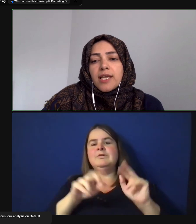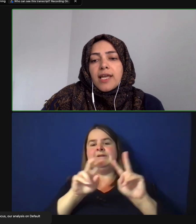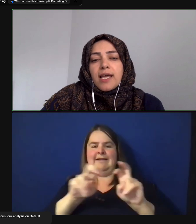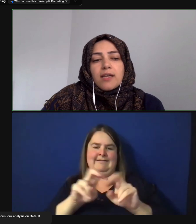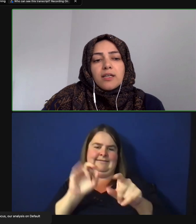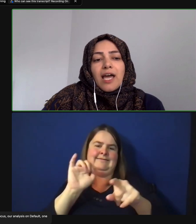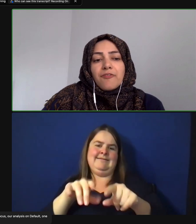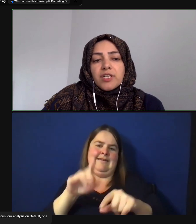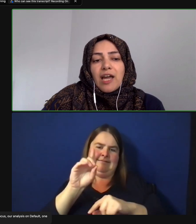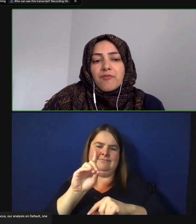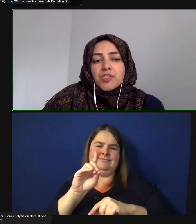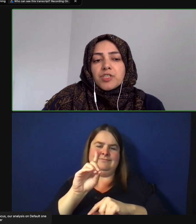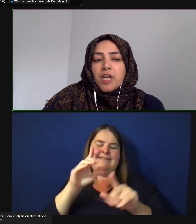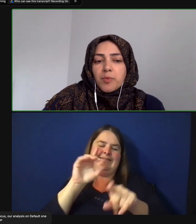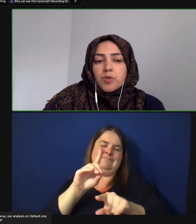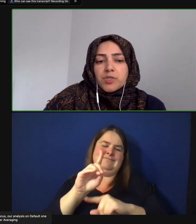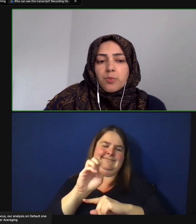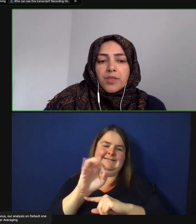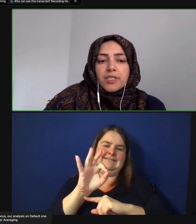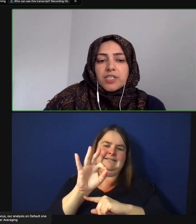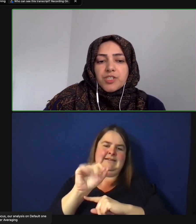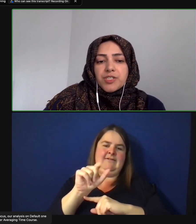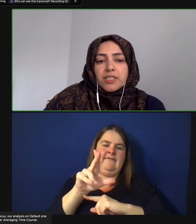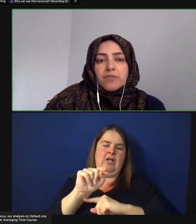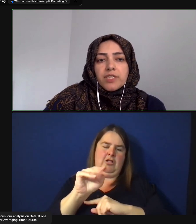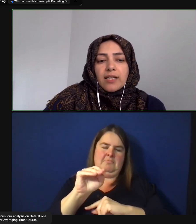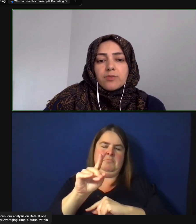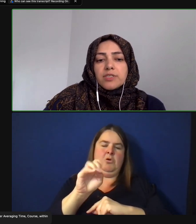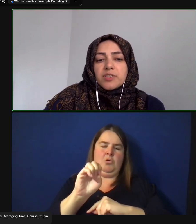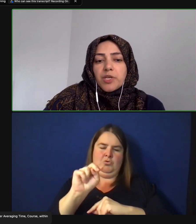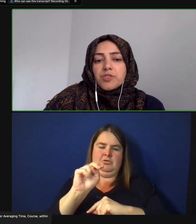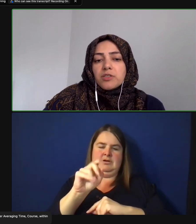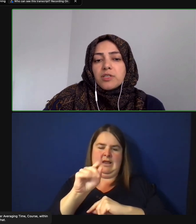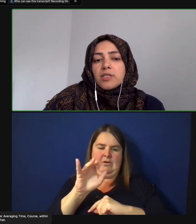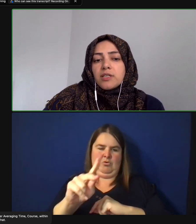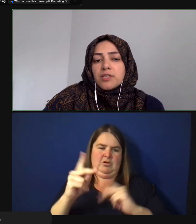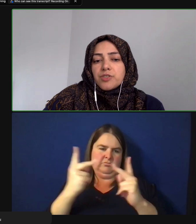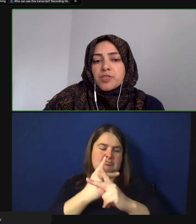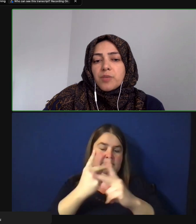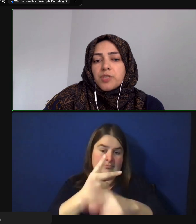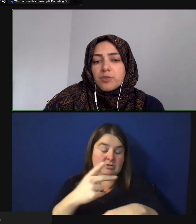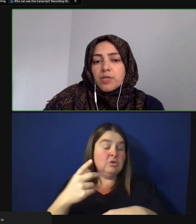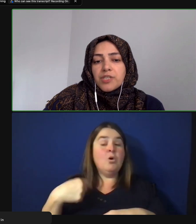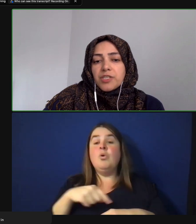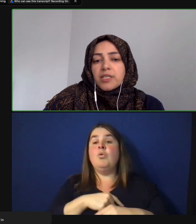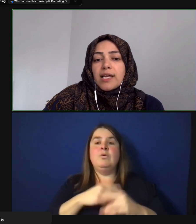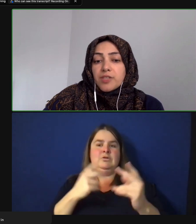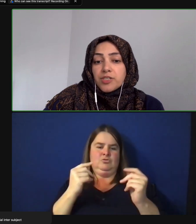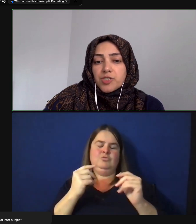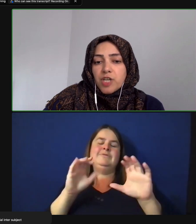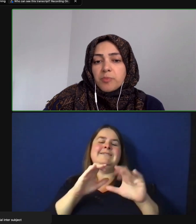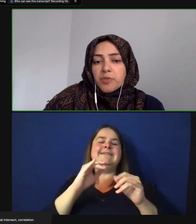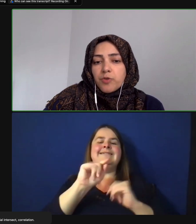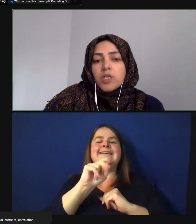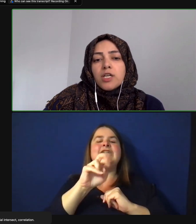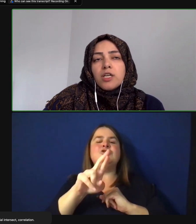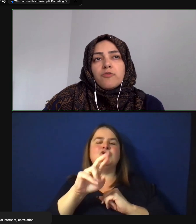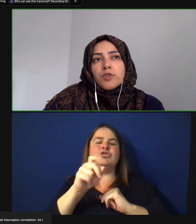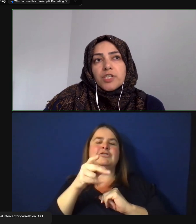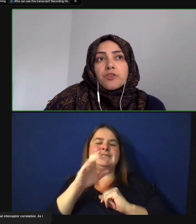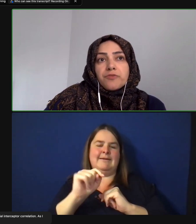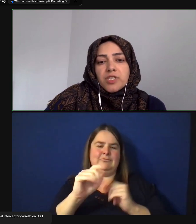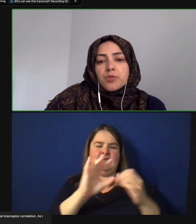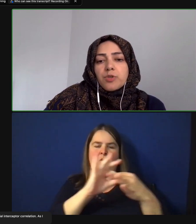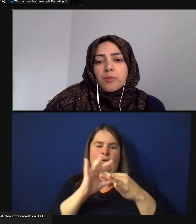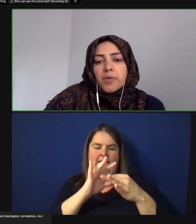here. After averaging time course within each scene, we calculate spatial intersubject correlation as I described before